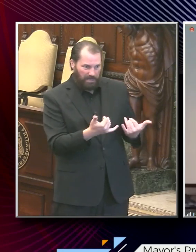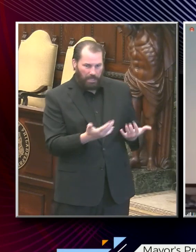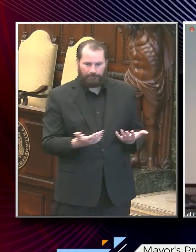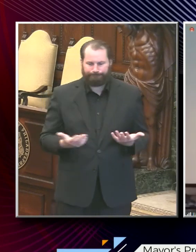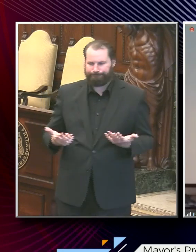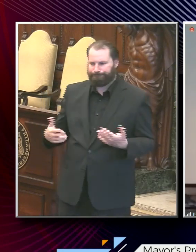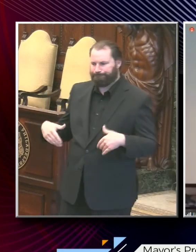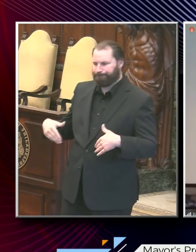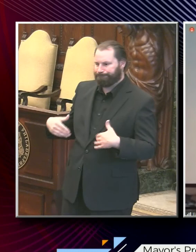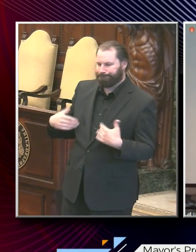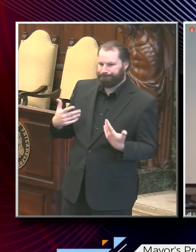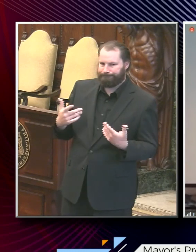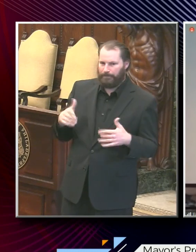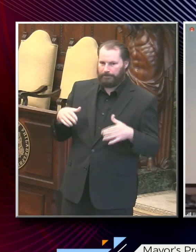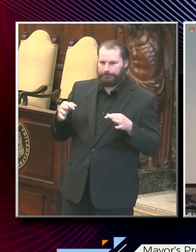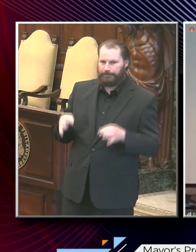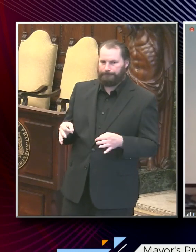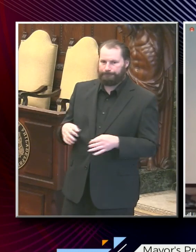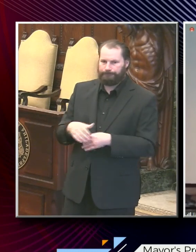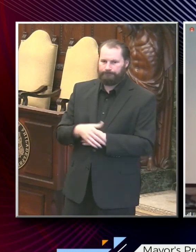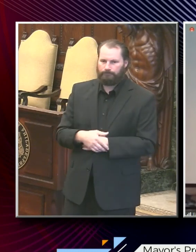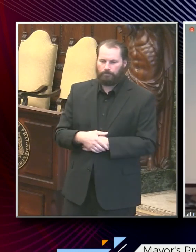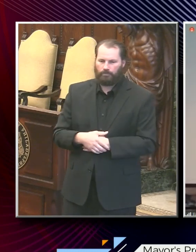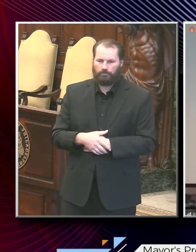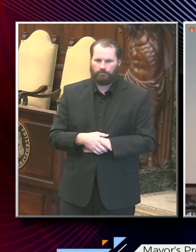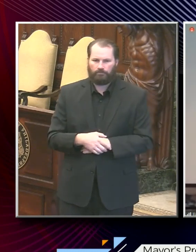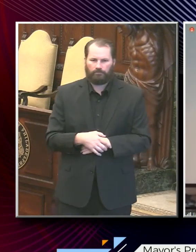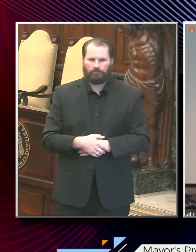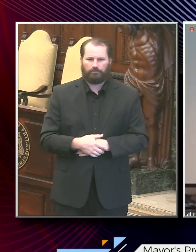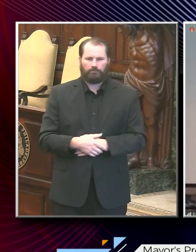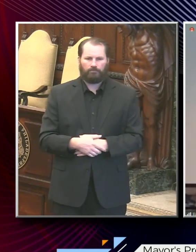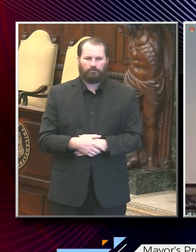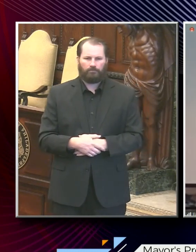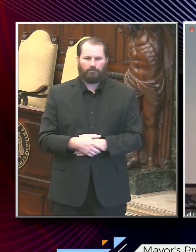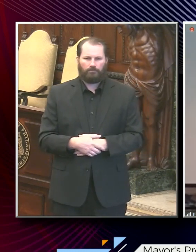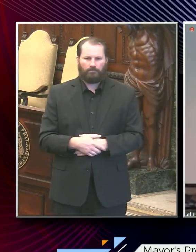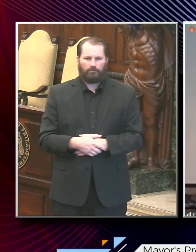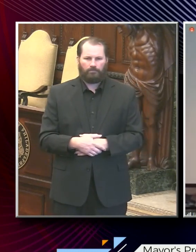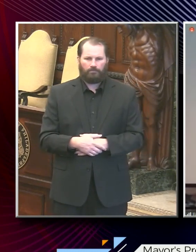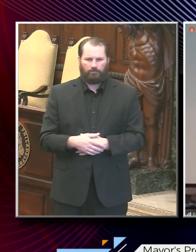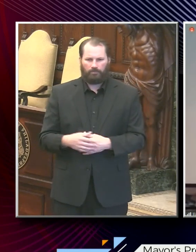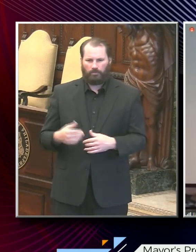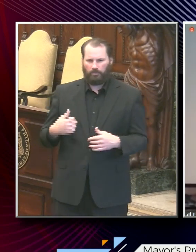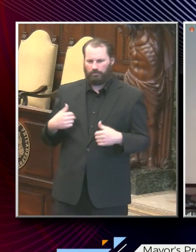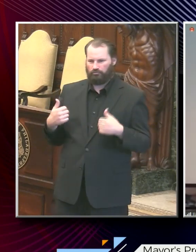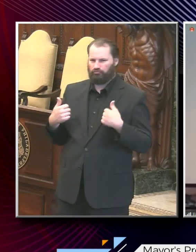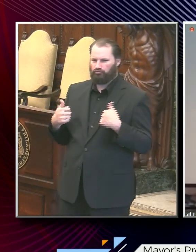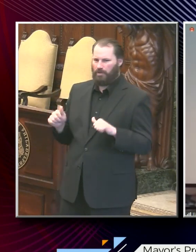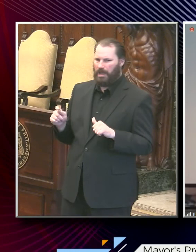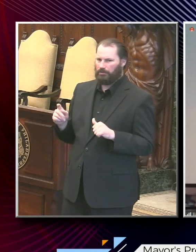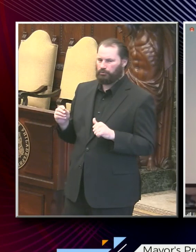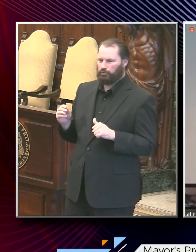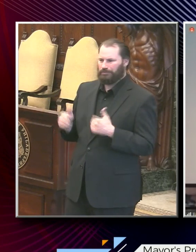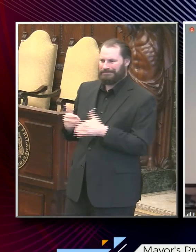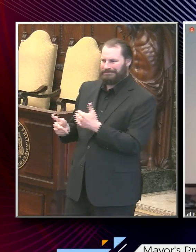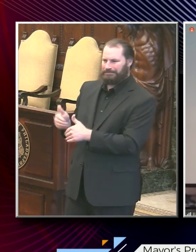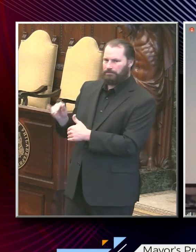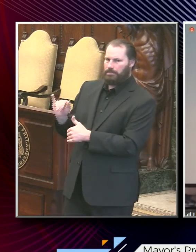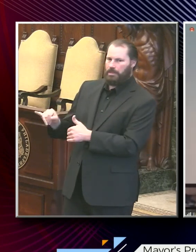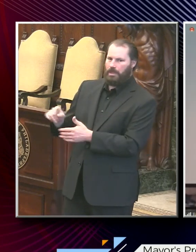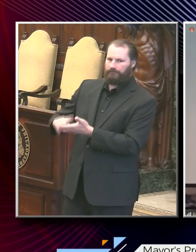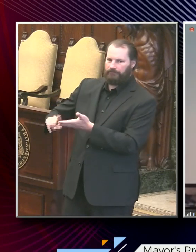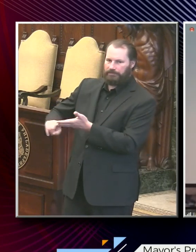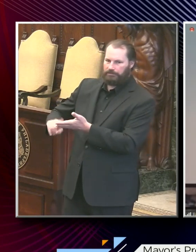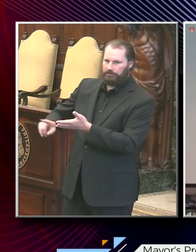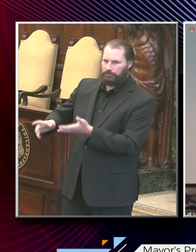actually been issued yet. We're still we're trying to, again, expedite our normal contracting process is rather lengthy, and